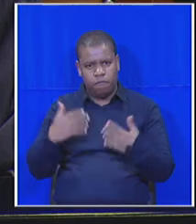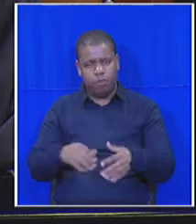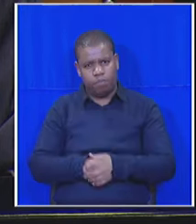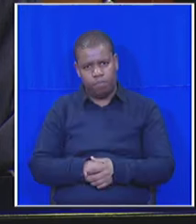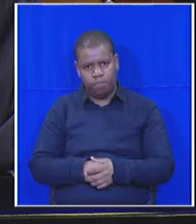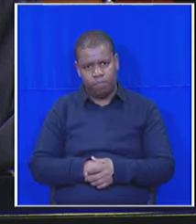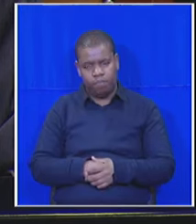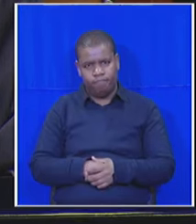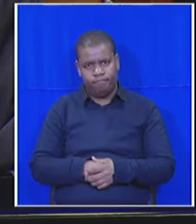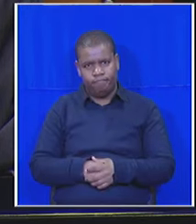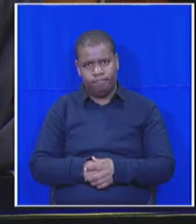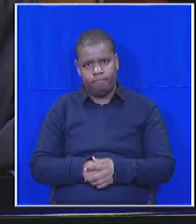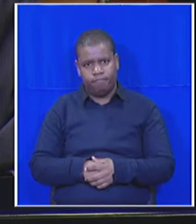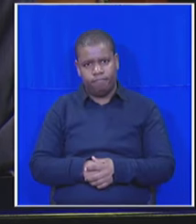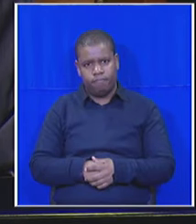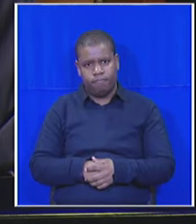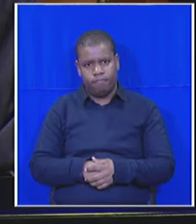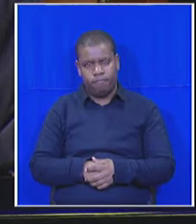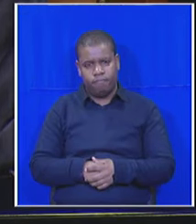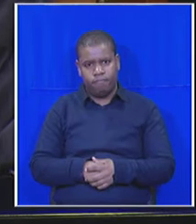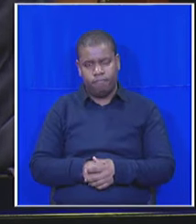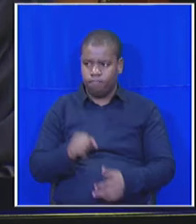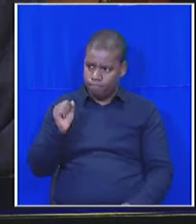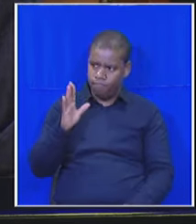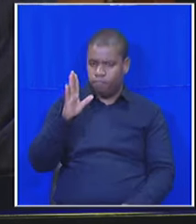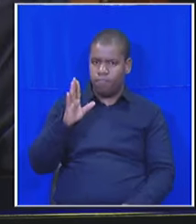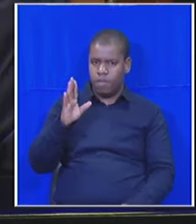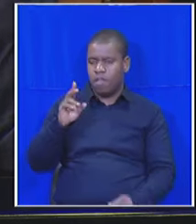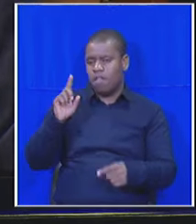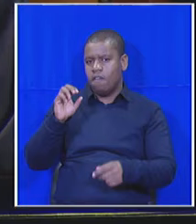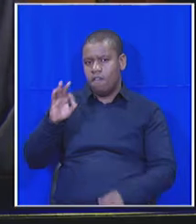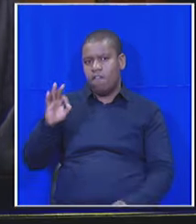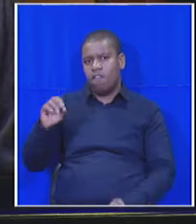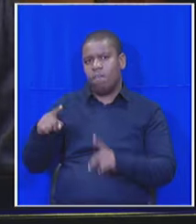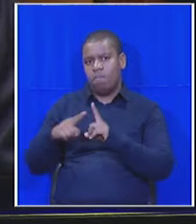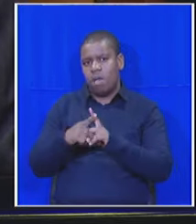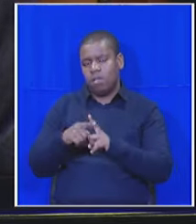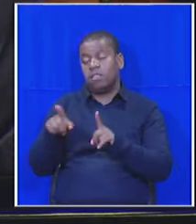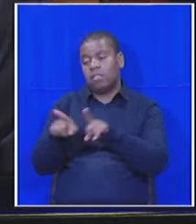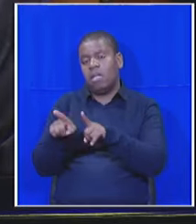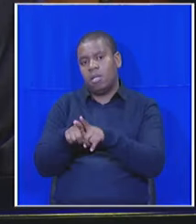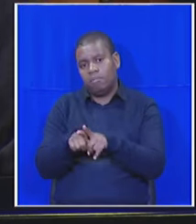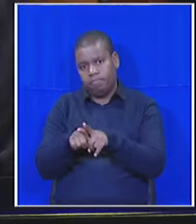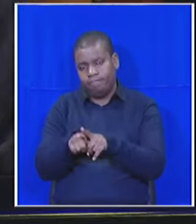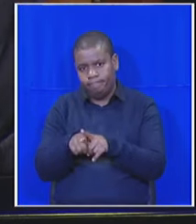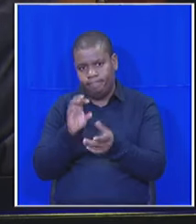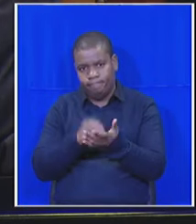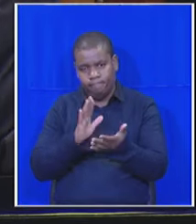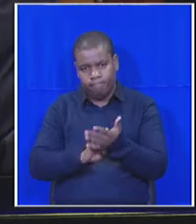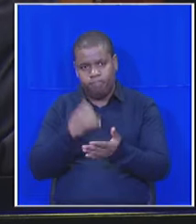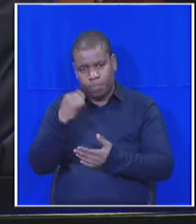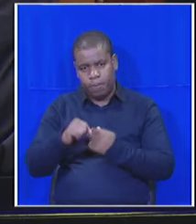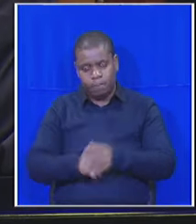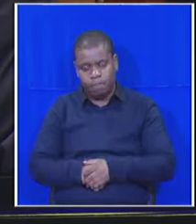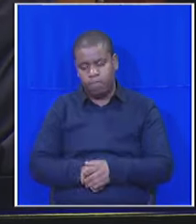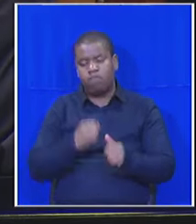Die beswaar van die Vryheidsfront Plus ook, agbare voorsitter. It's noted. The vote is thus agreed to. Honourable